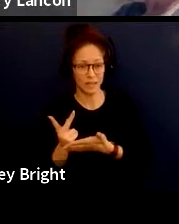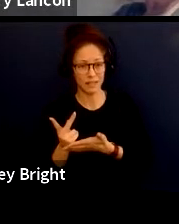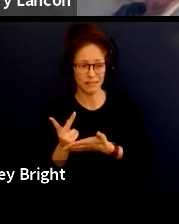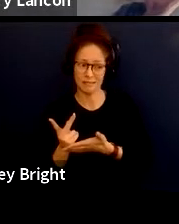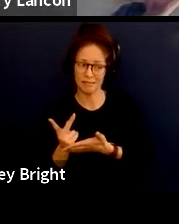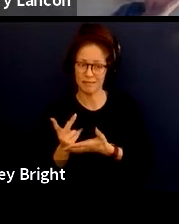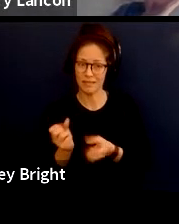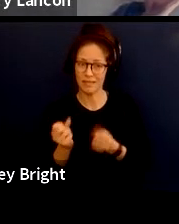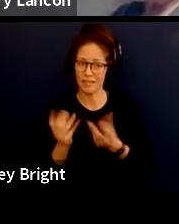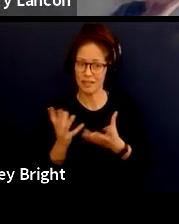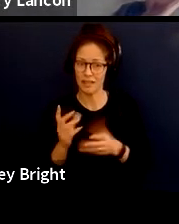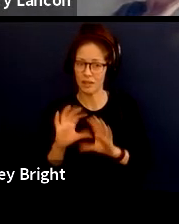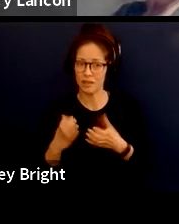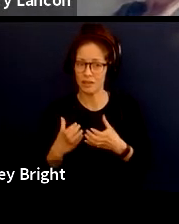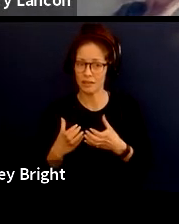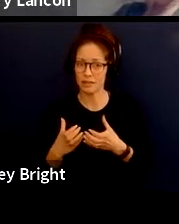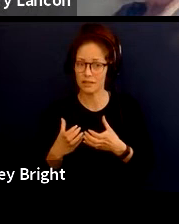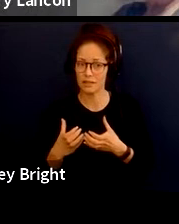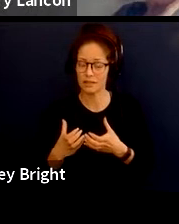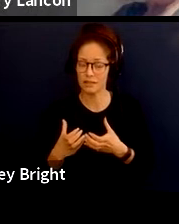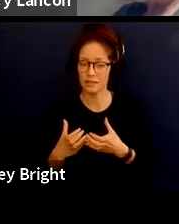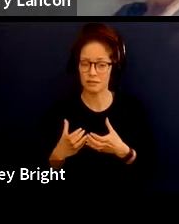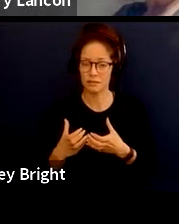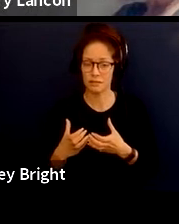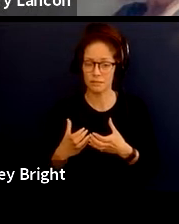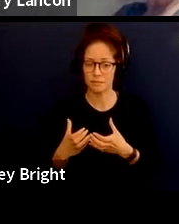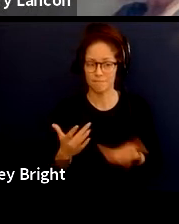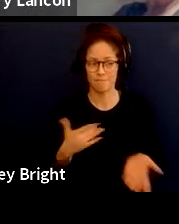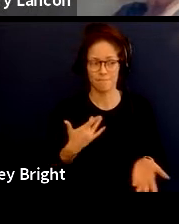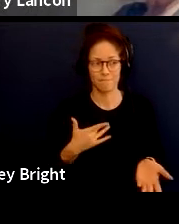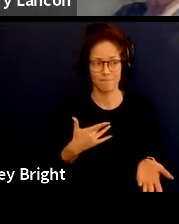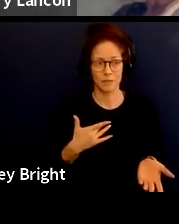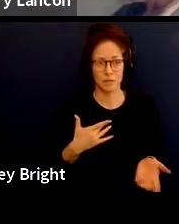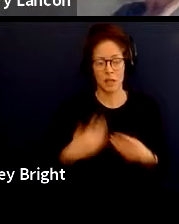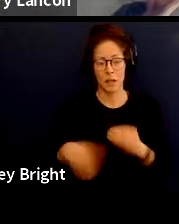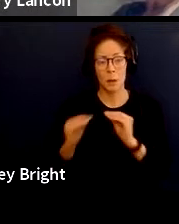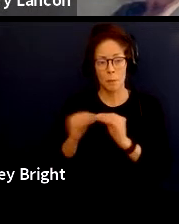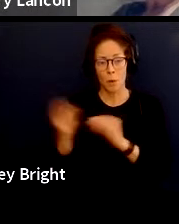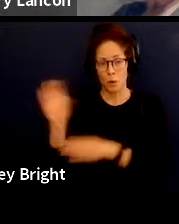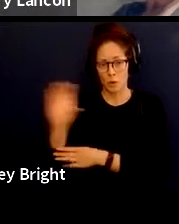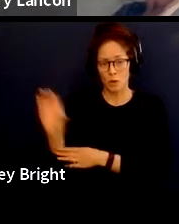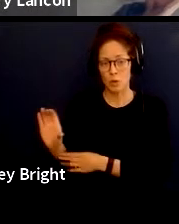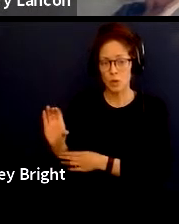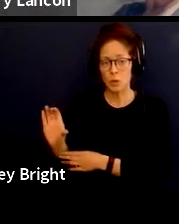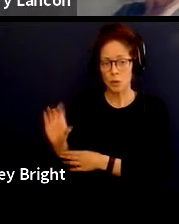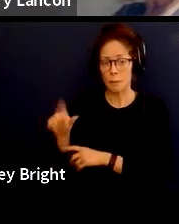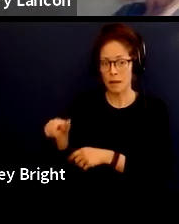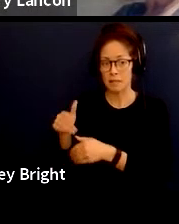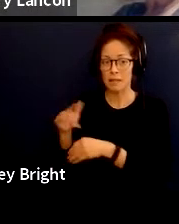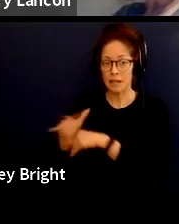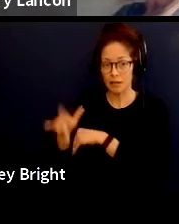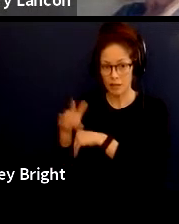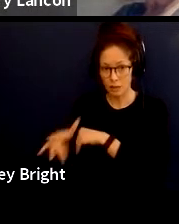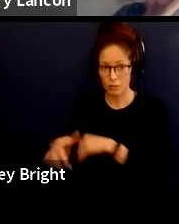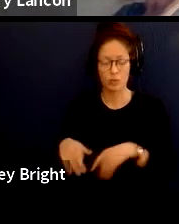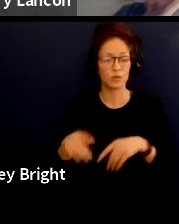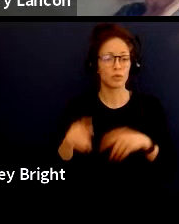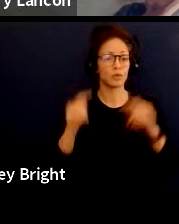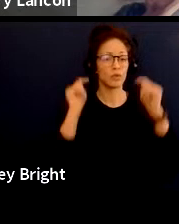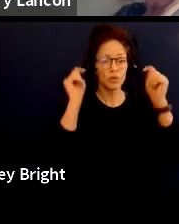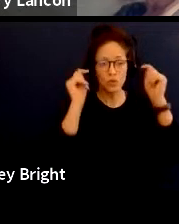classes. I feel like more Zoom time needs to be available. Tutors need to be